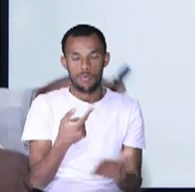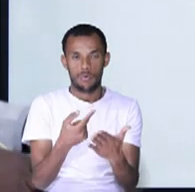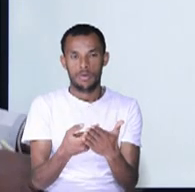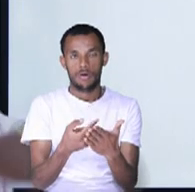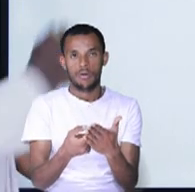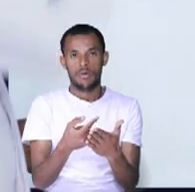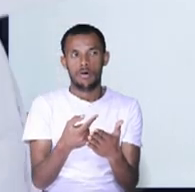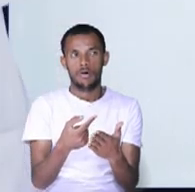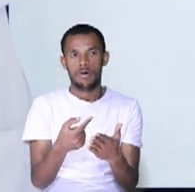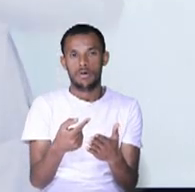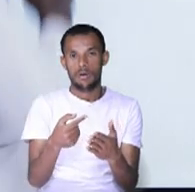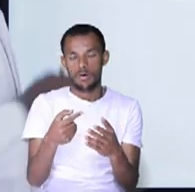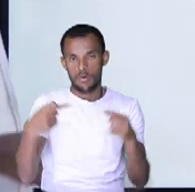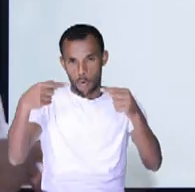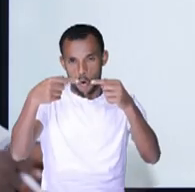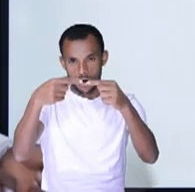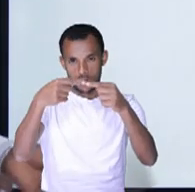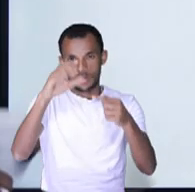here, further on congruency,